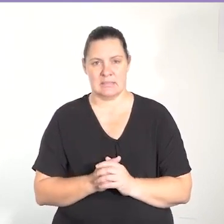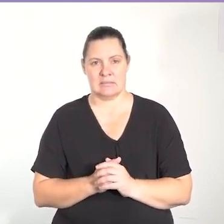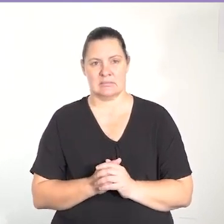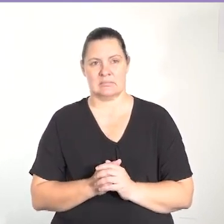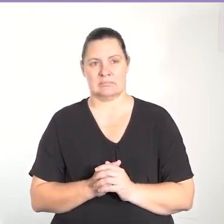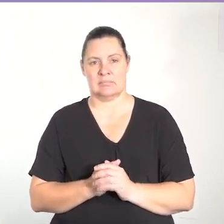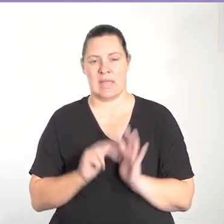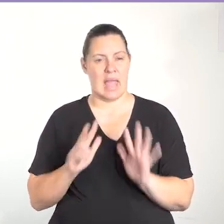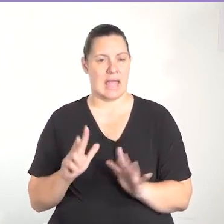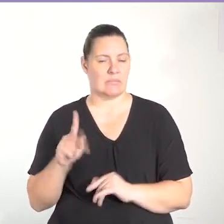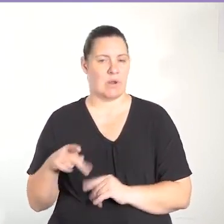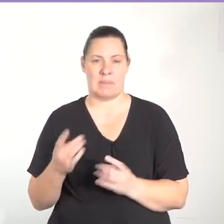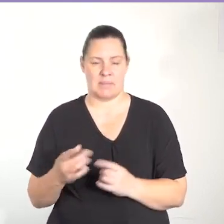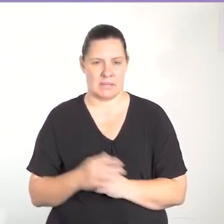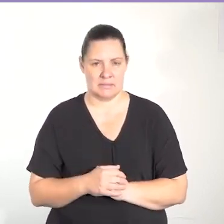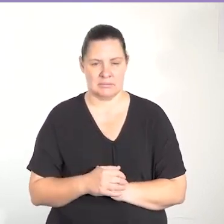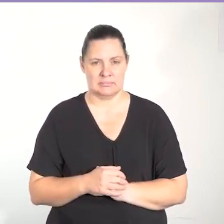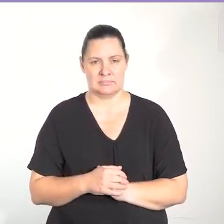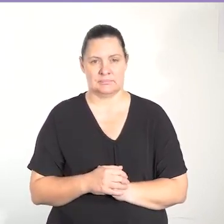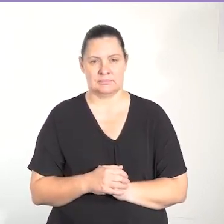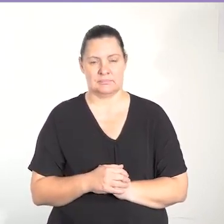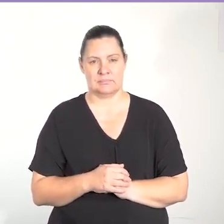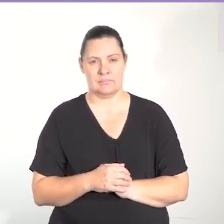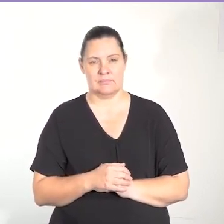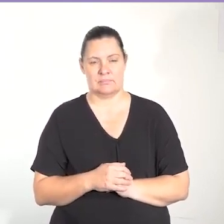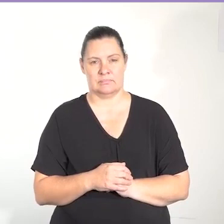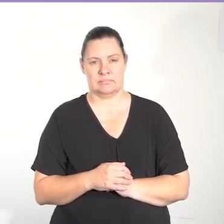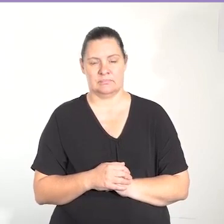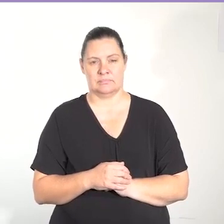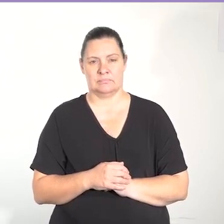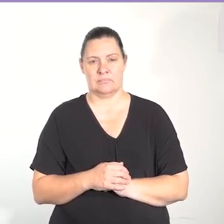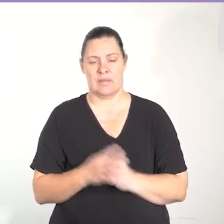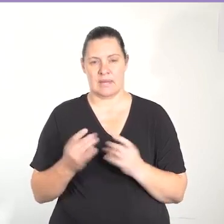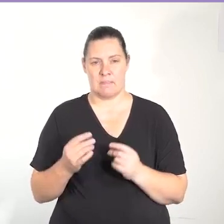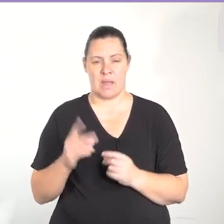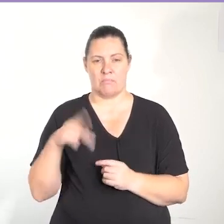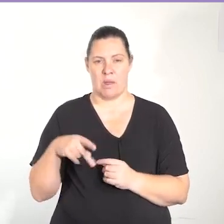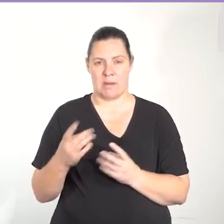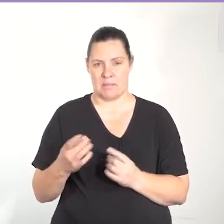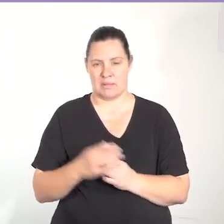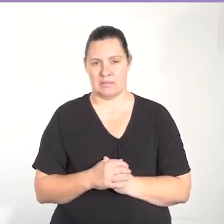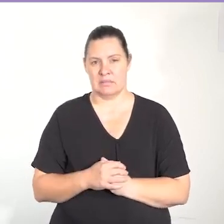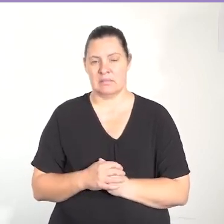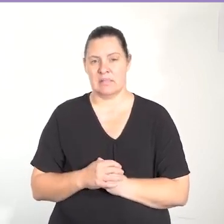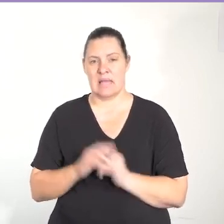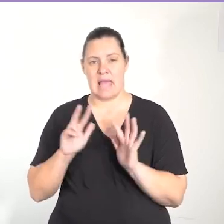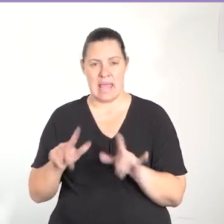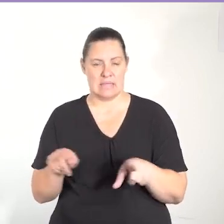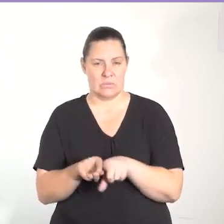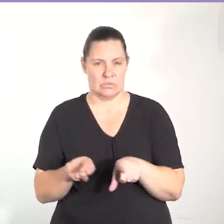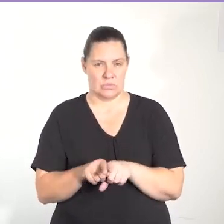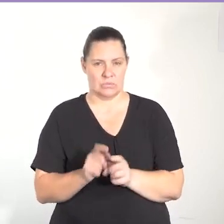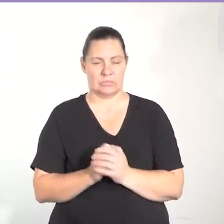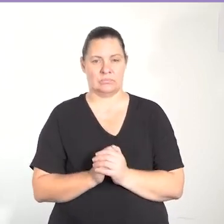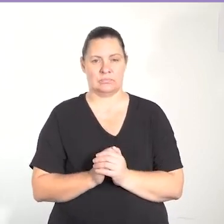right? So 8 is not a prime number. So we need to use numbers that are prime numbers. So 8 can